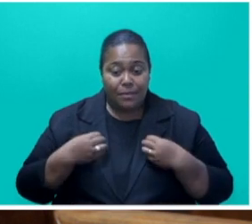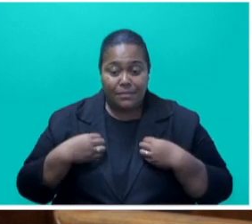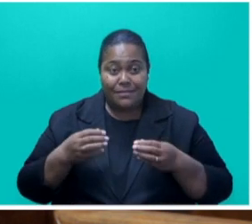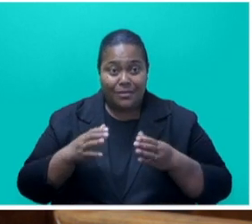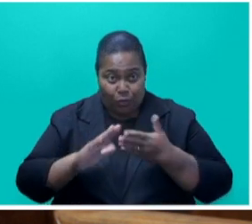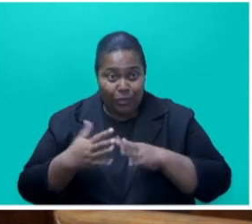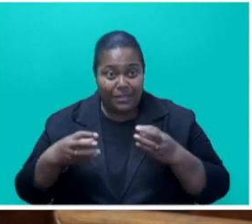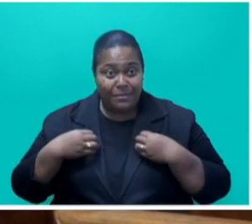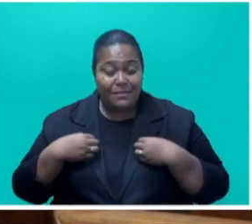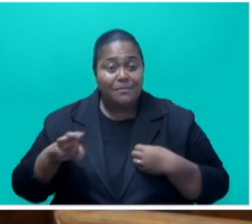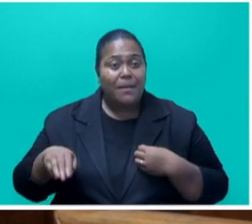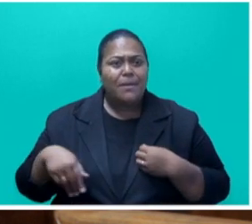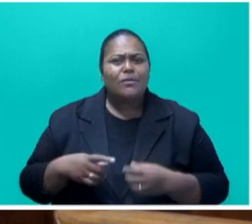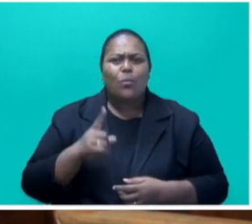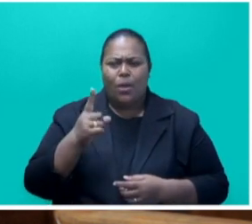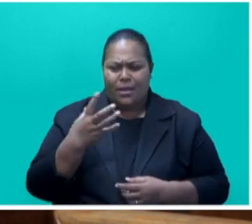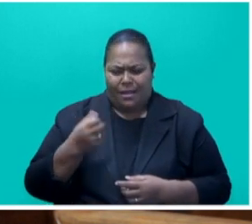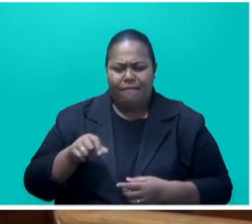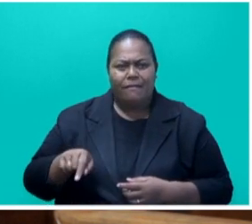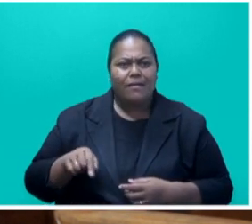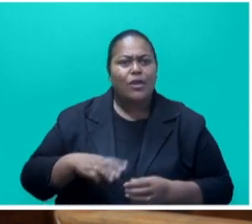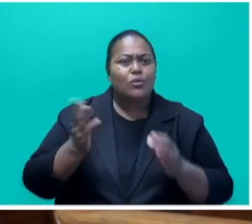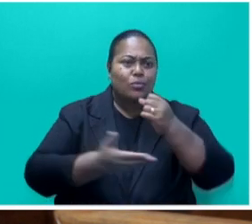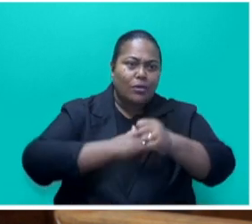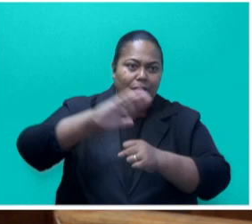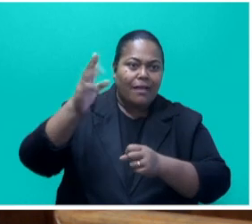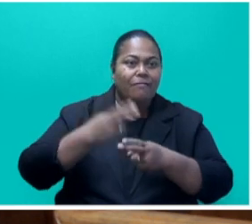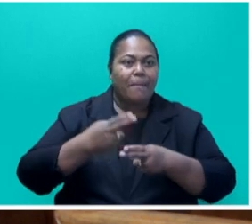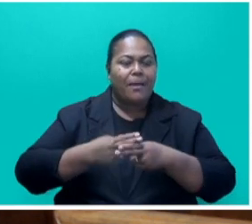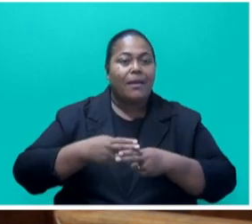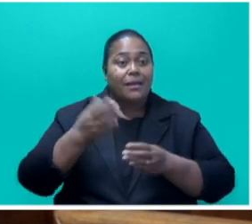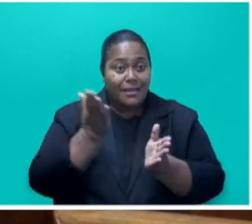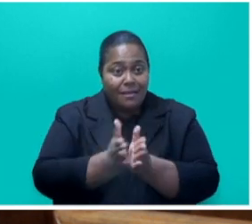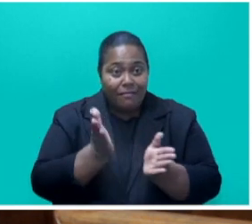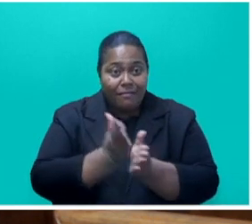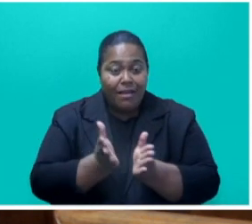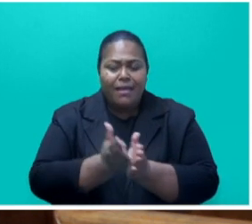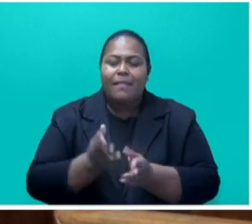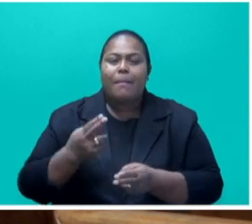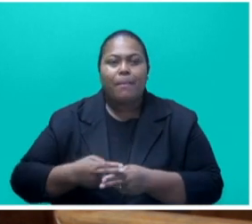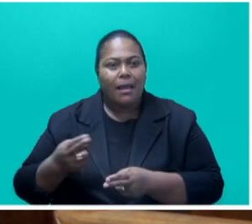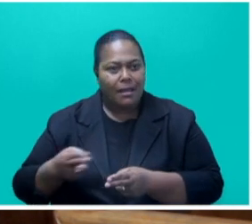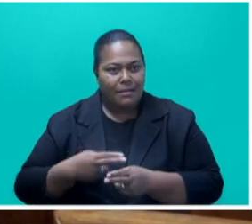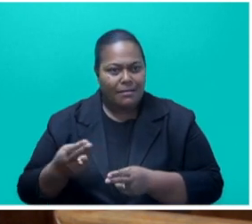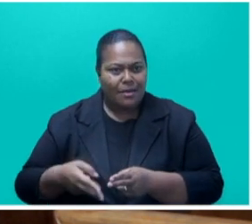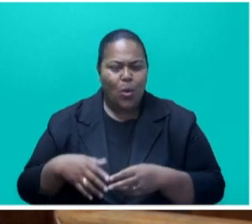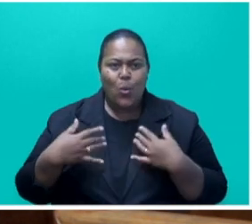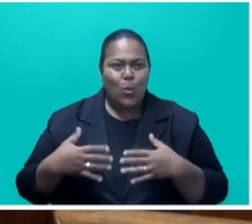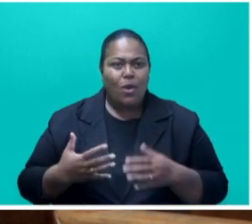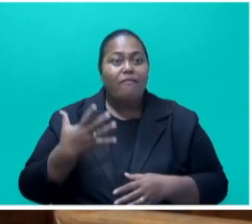owns one of a sugarcane farm in cassava, was able to plant and harvest 5 times more